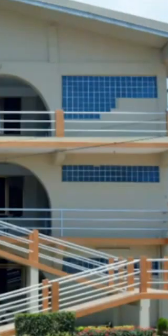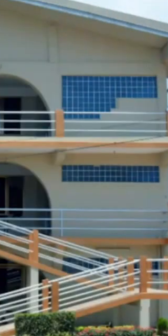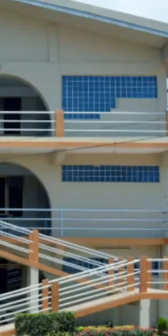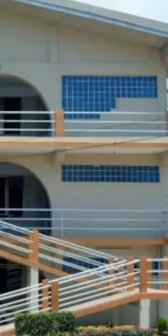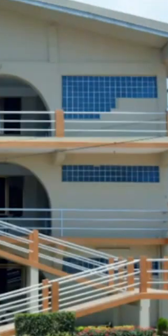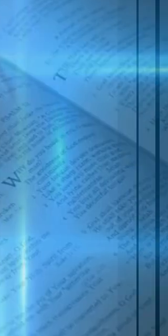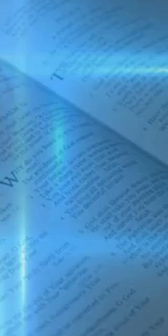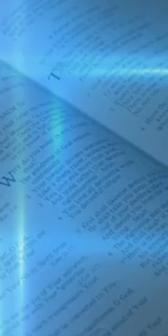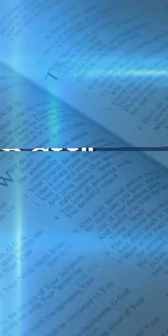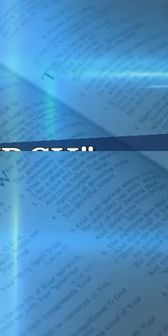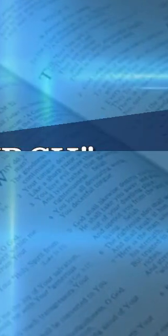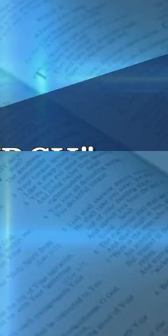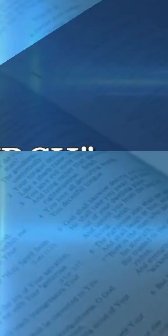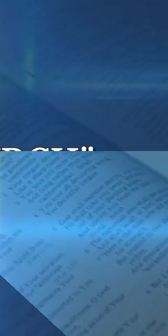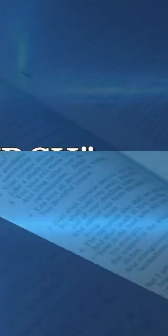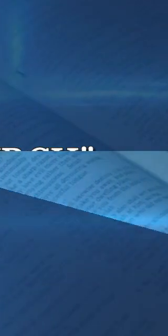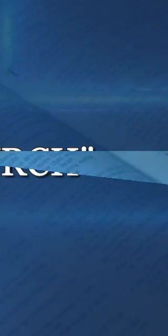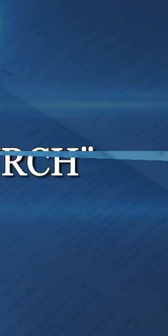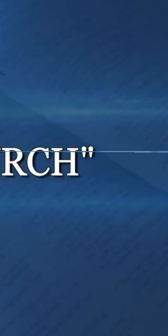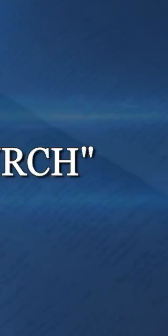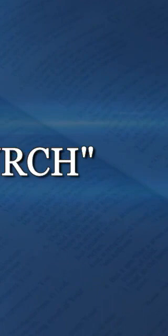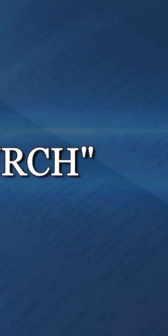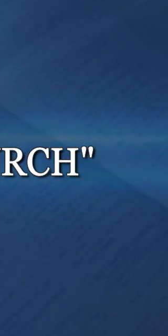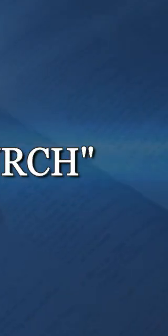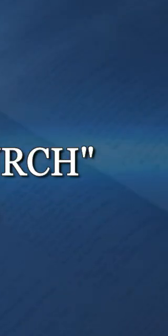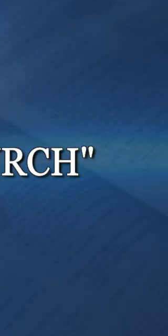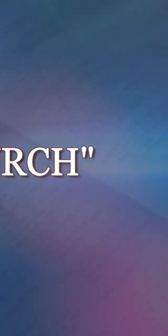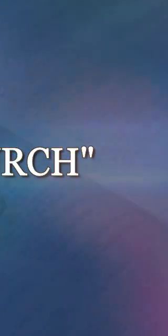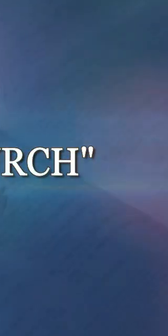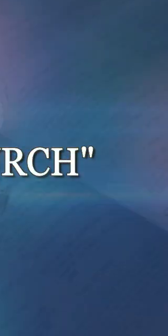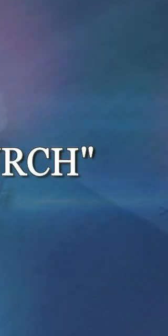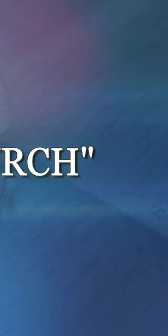great might. There is a god.